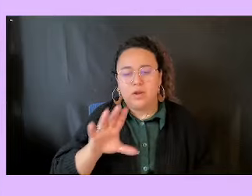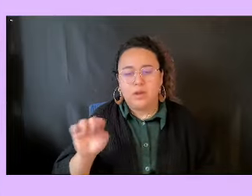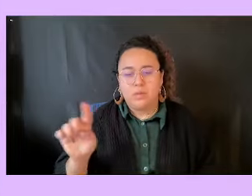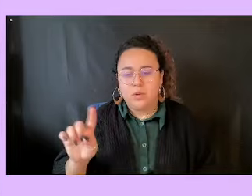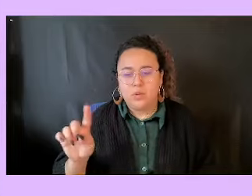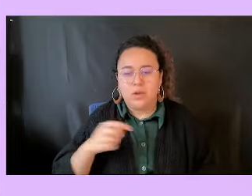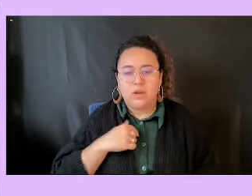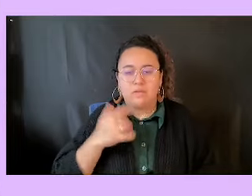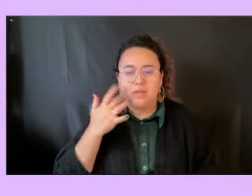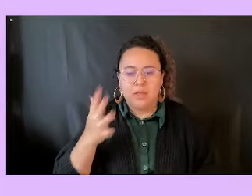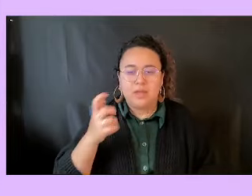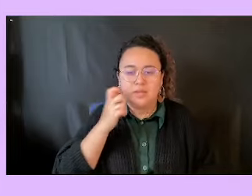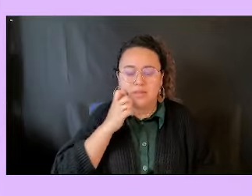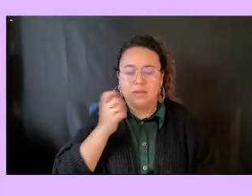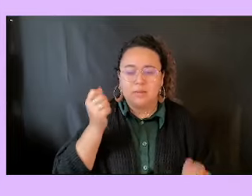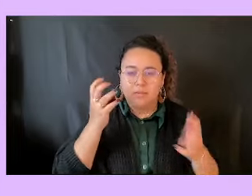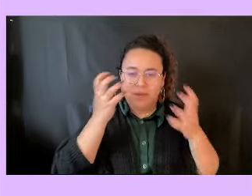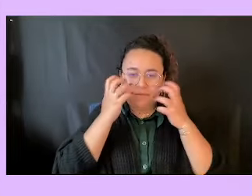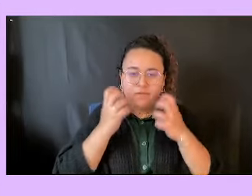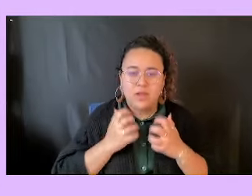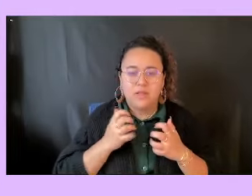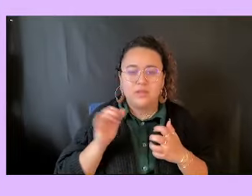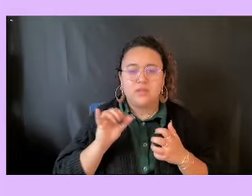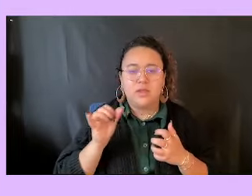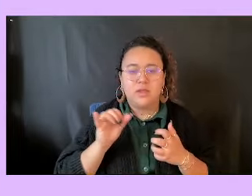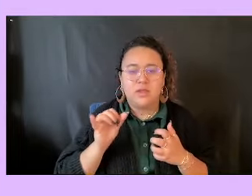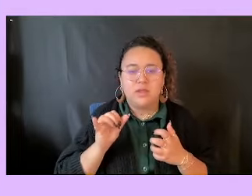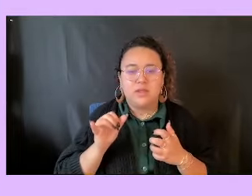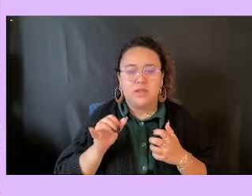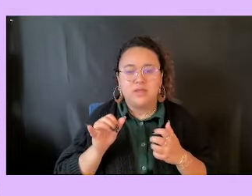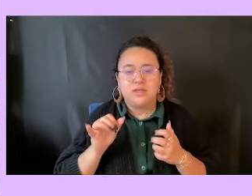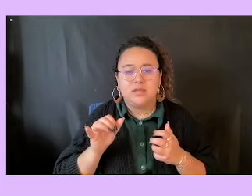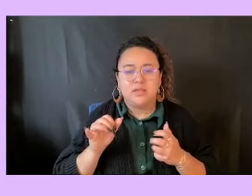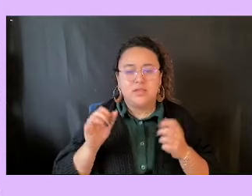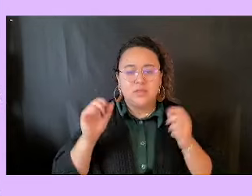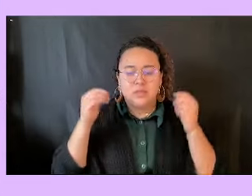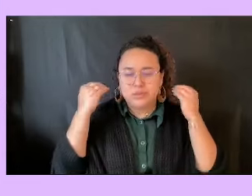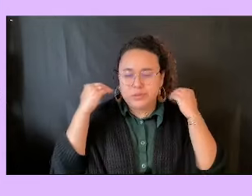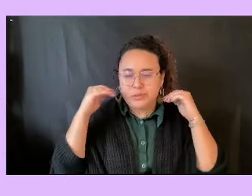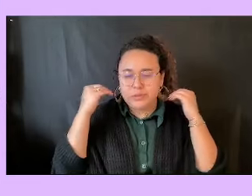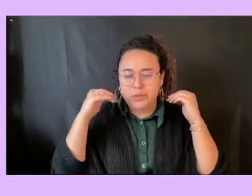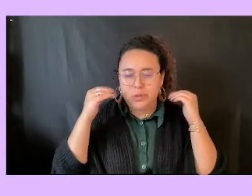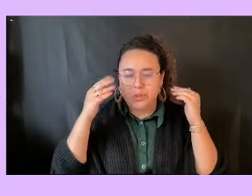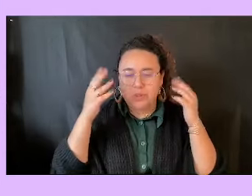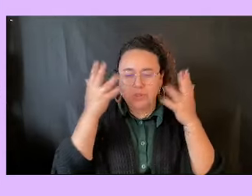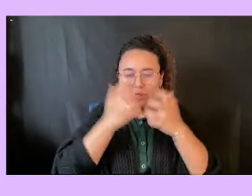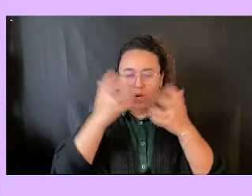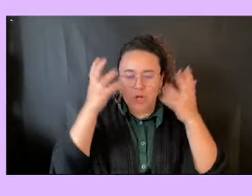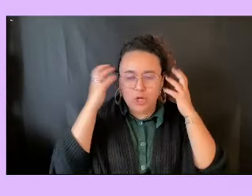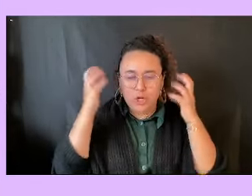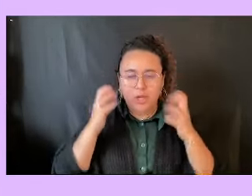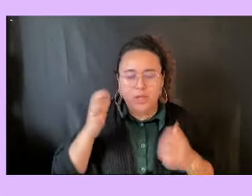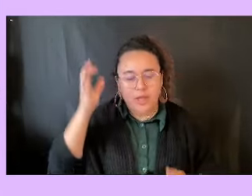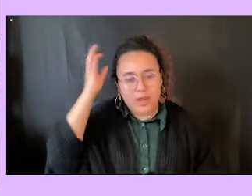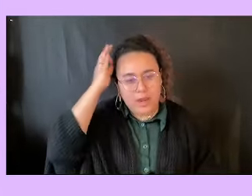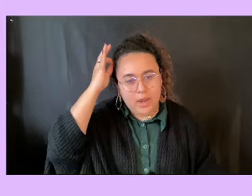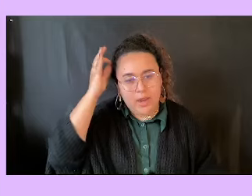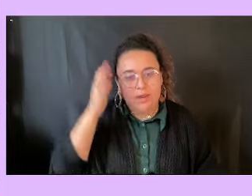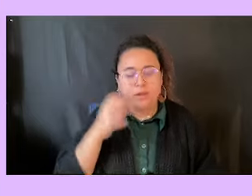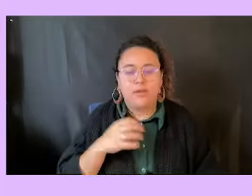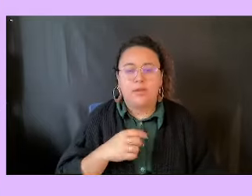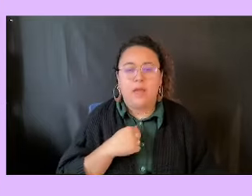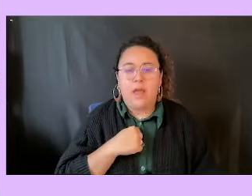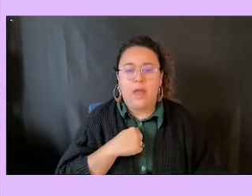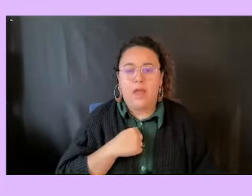skin with lots of freckles and I'd say a little shorter than shoulder length, dark curly hair. I'm wearing this kind